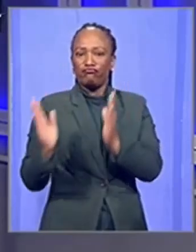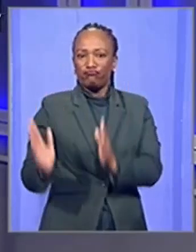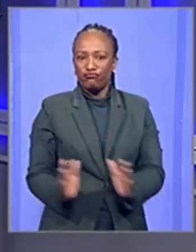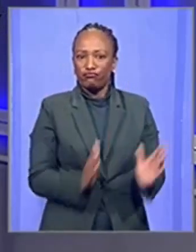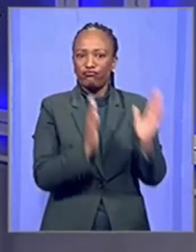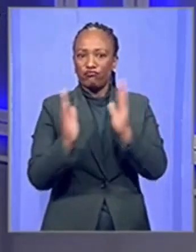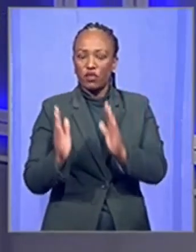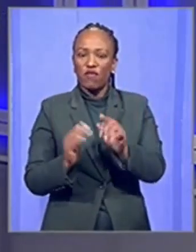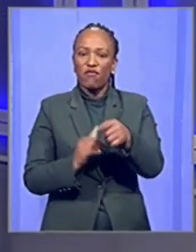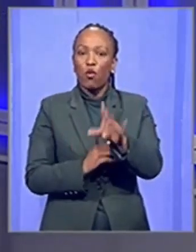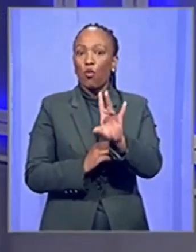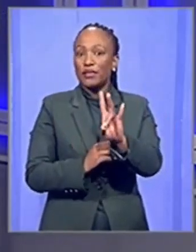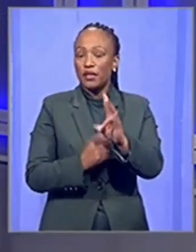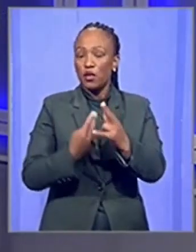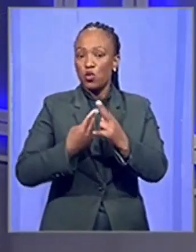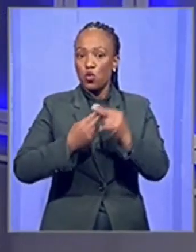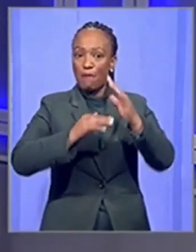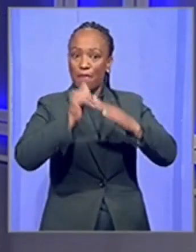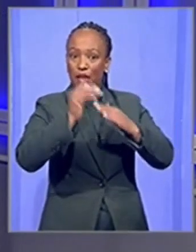Laboraro.